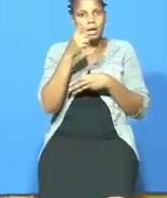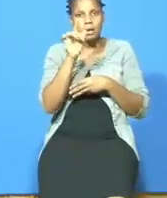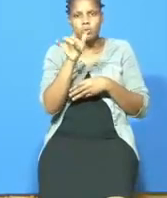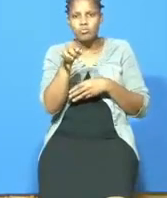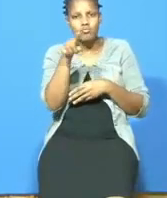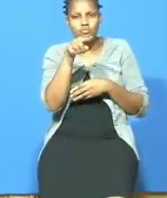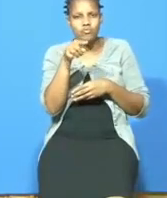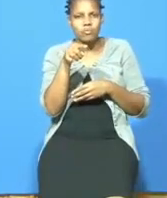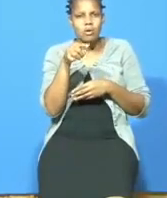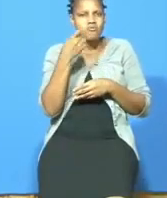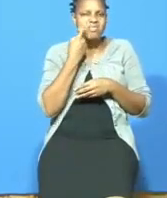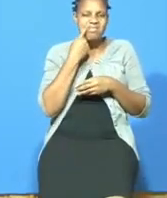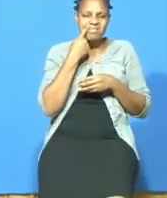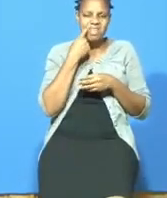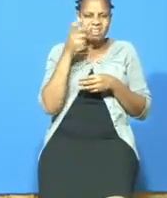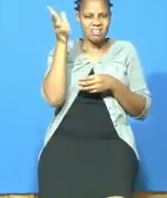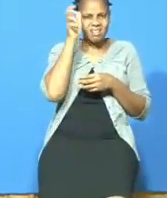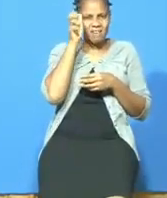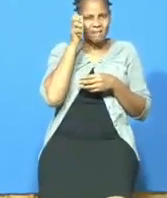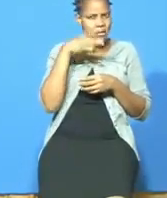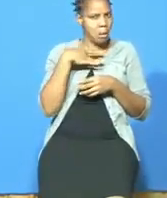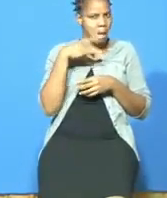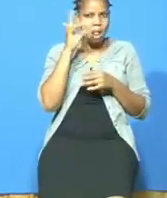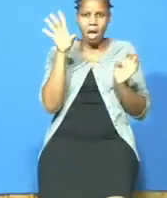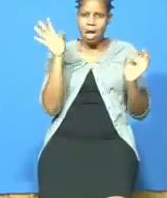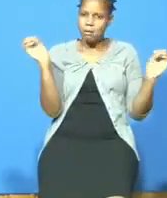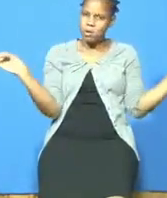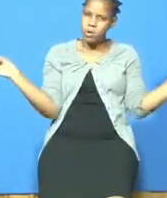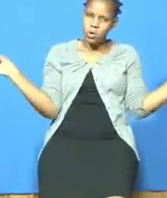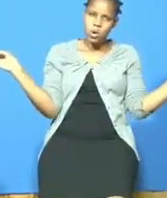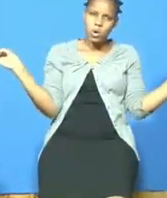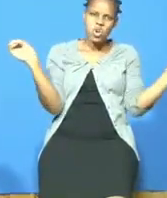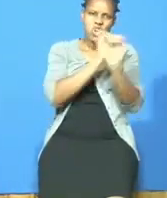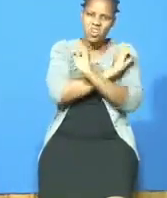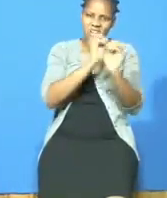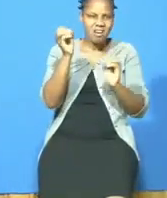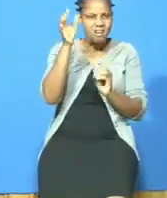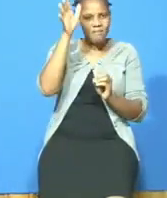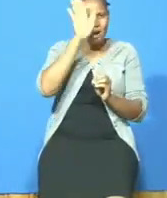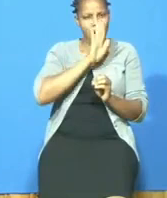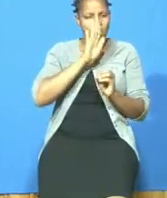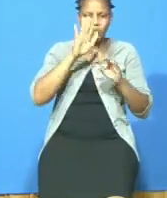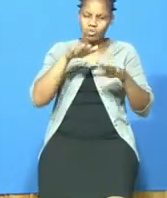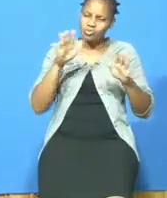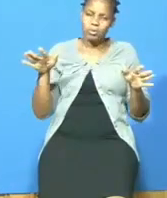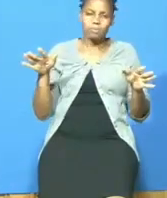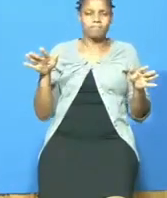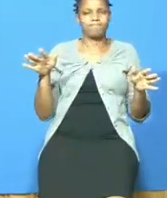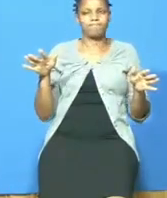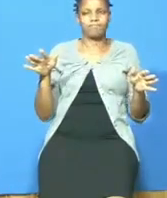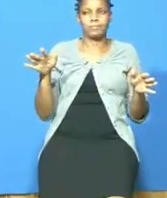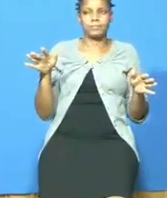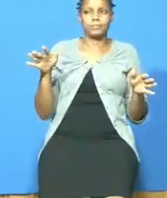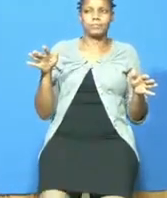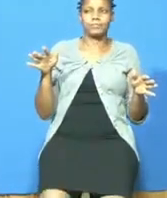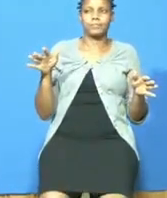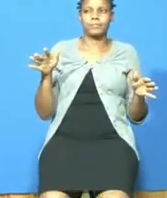doesn't like a bone in any of God's creatures, any of